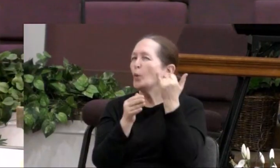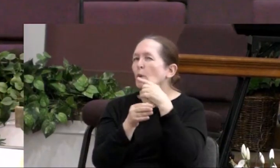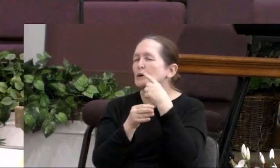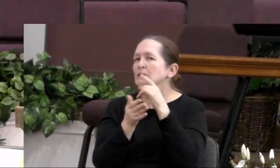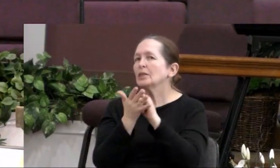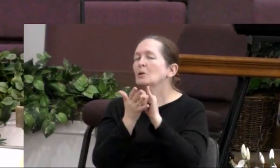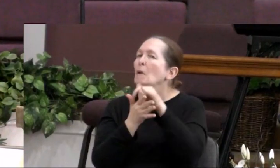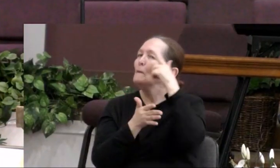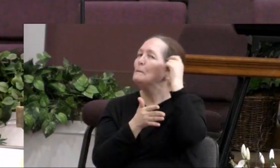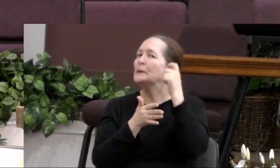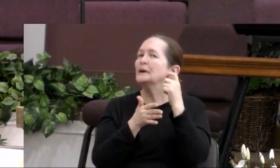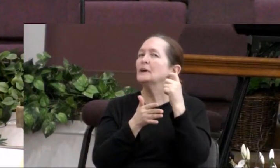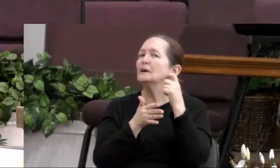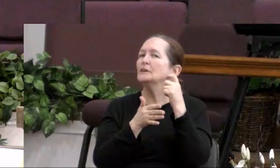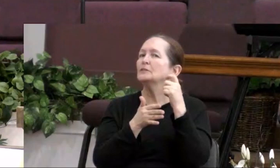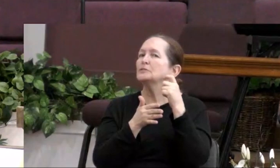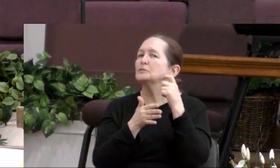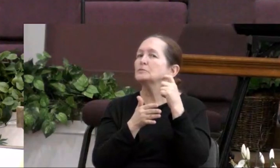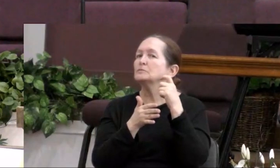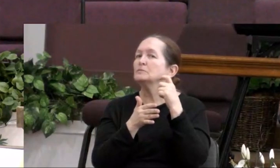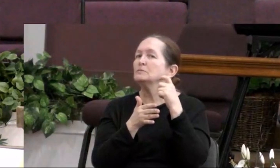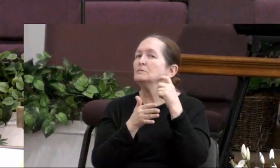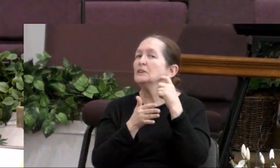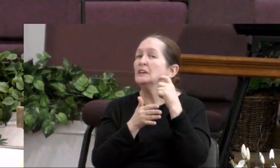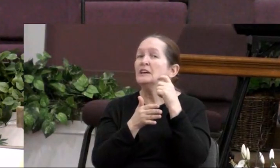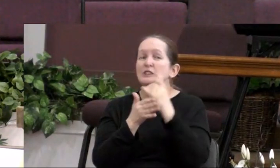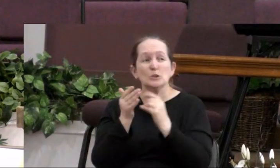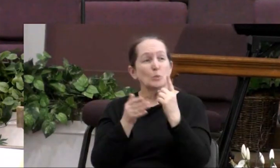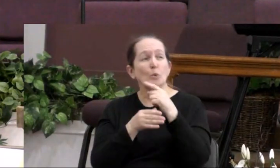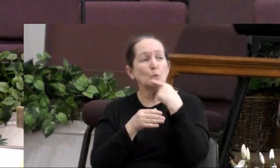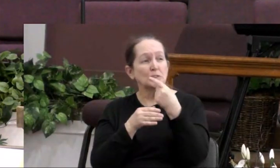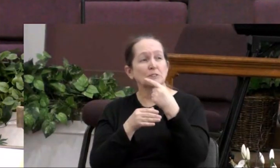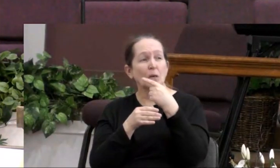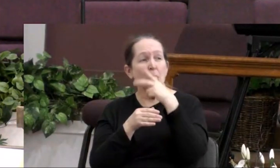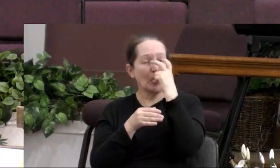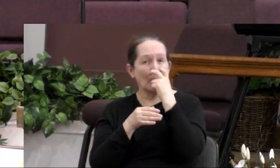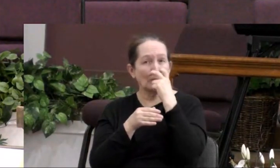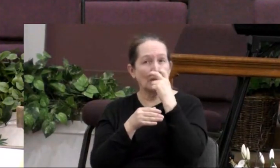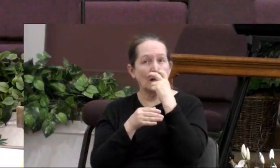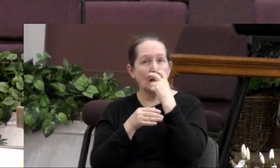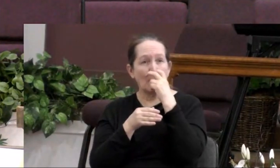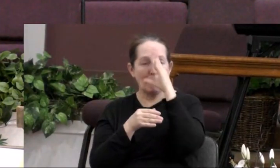Well, because somebody was telling this blind man to be quiet.